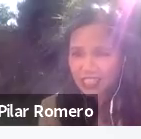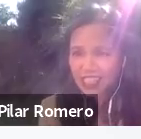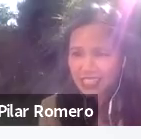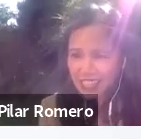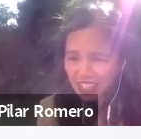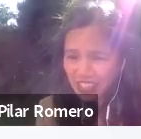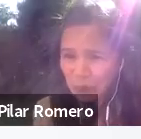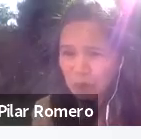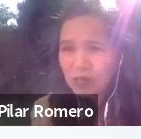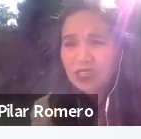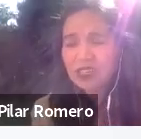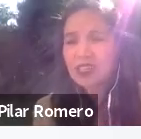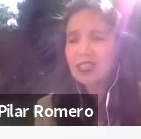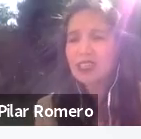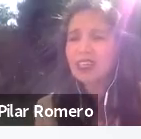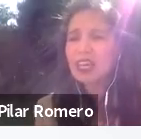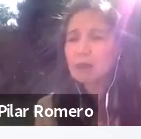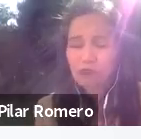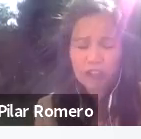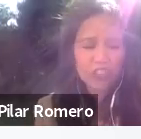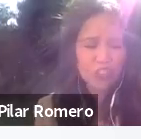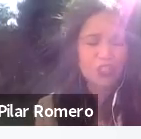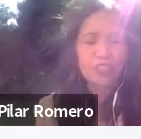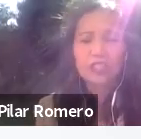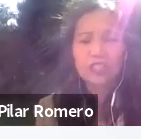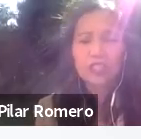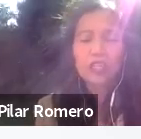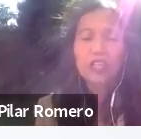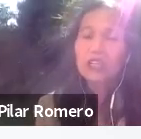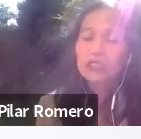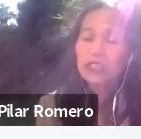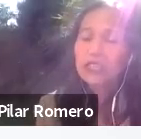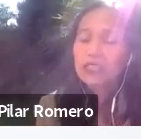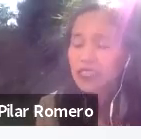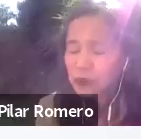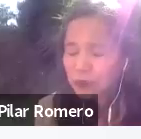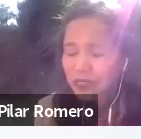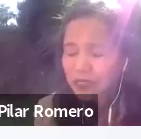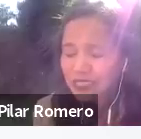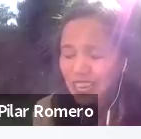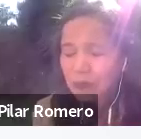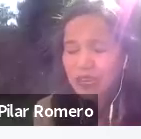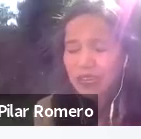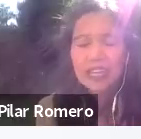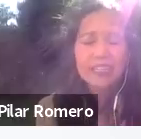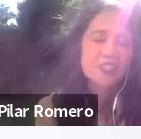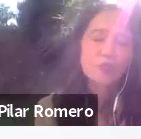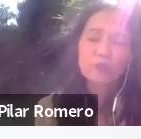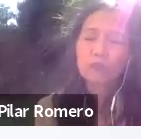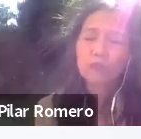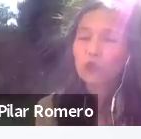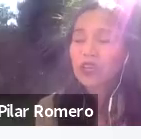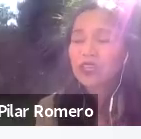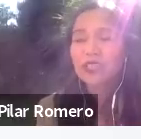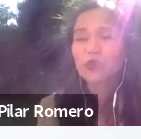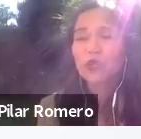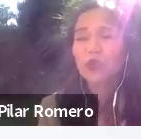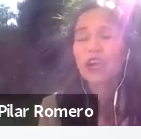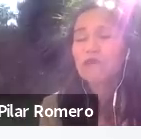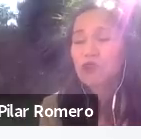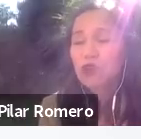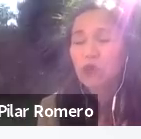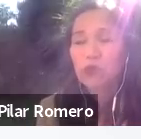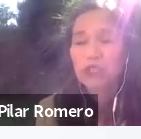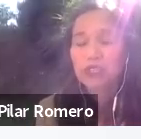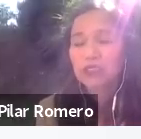Teaching is not simply a profession. In this pandemic, in this world that we